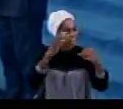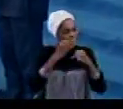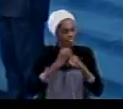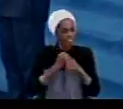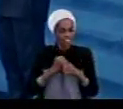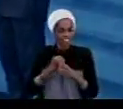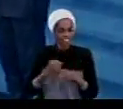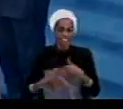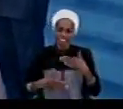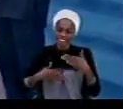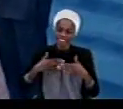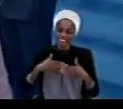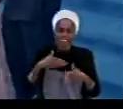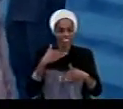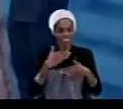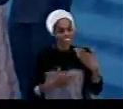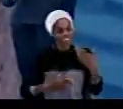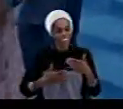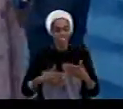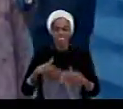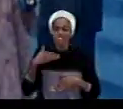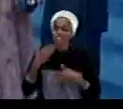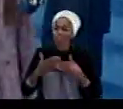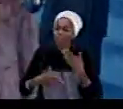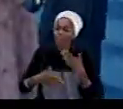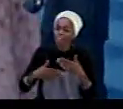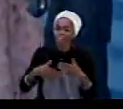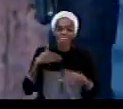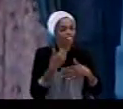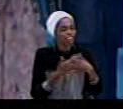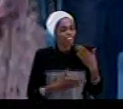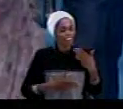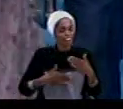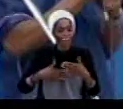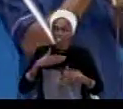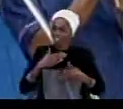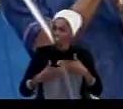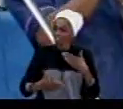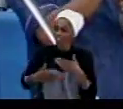I've got joy. What are you going to get tonight? Joy.